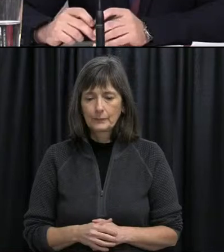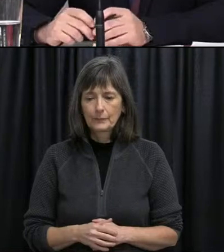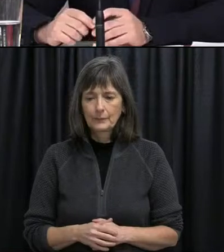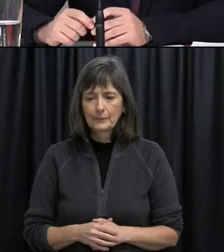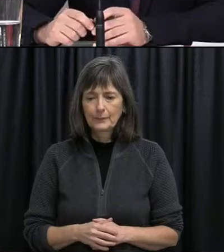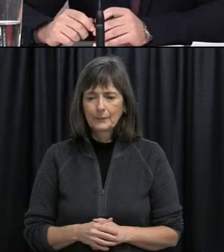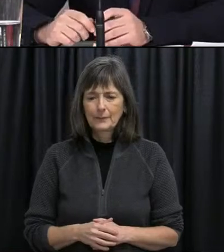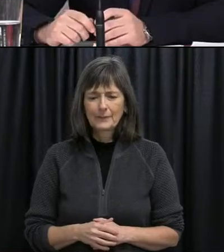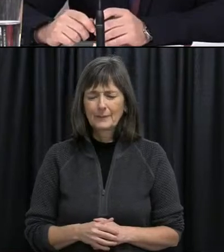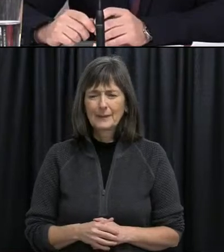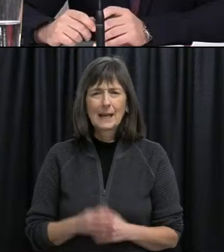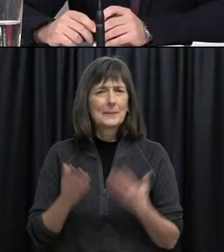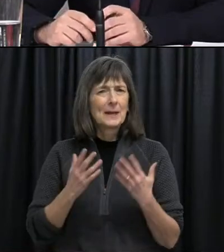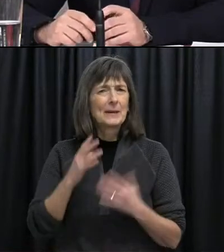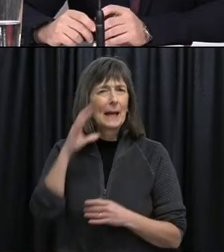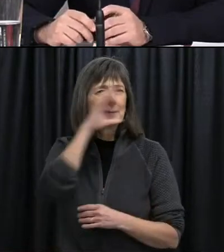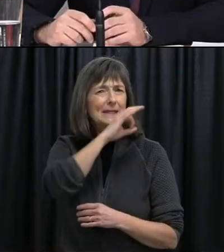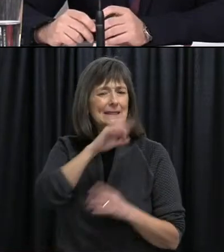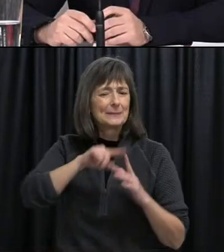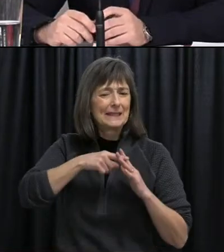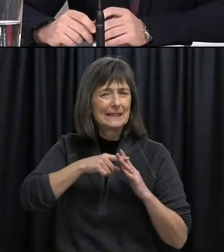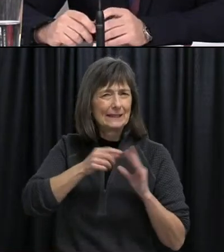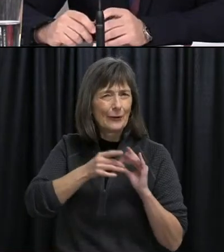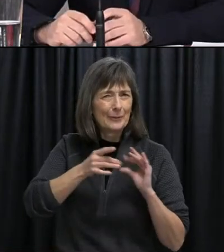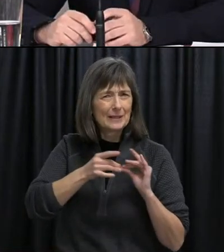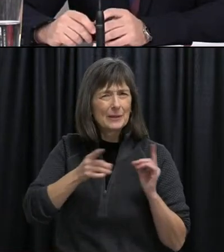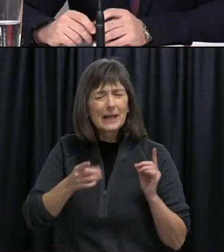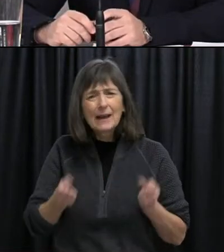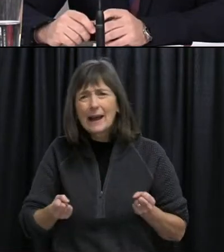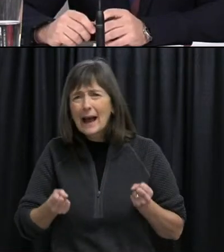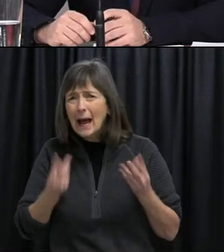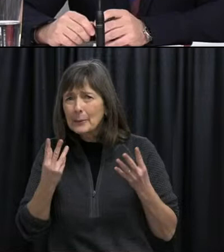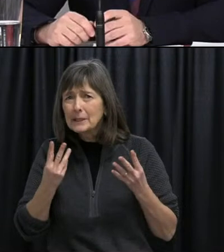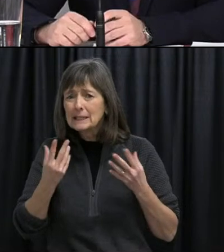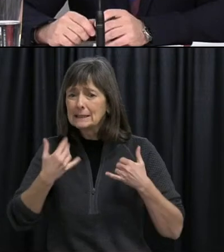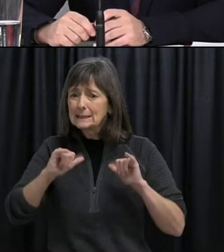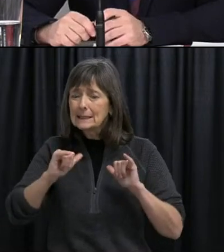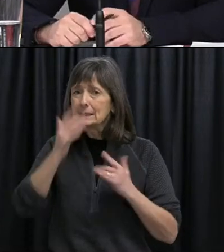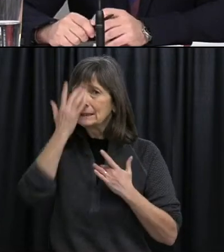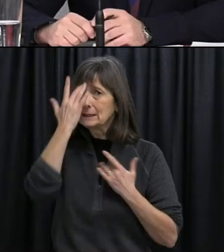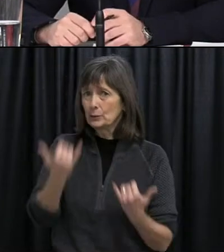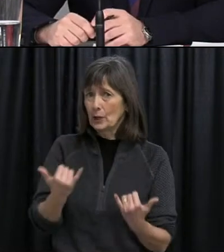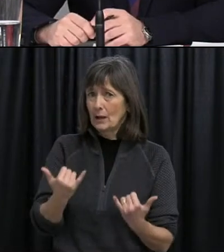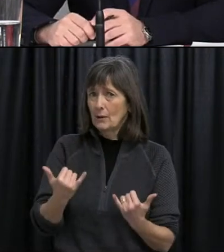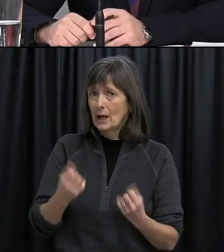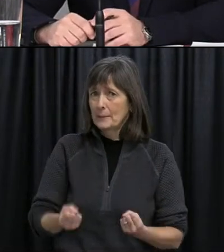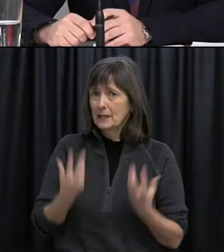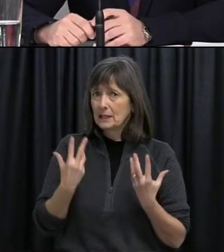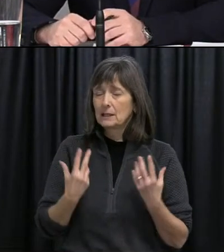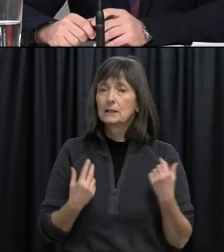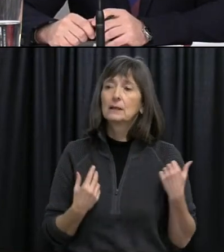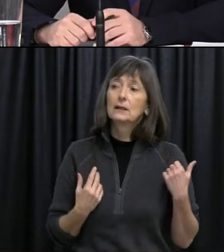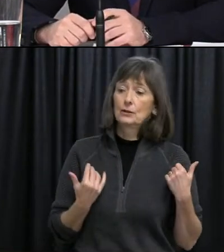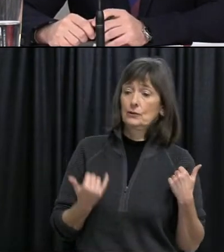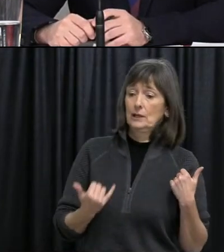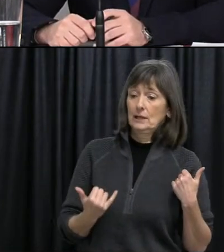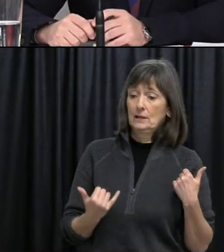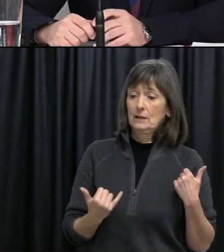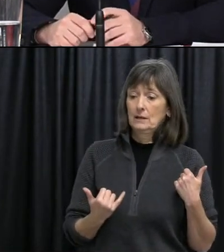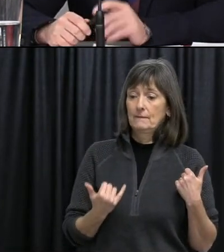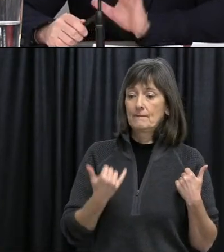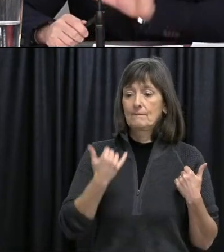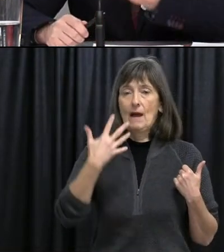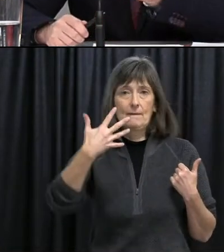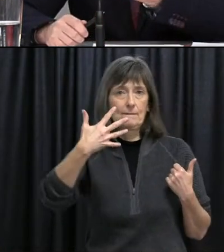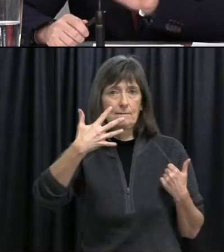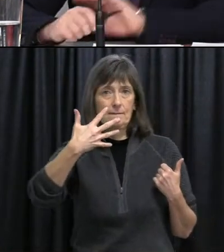of the feedback that was happening in the opening there. But how many active cases in the province now? At the moment,